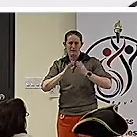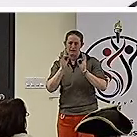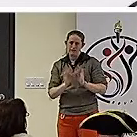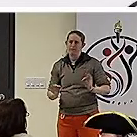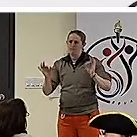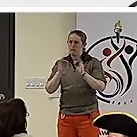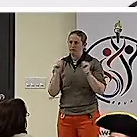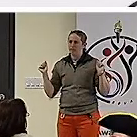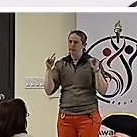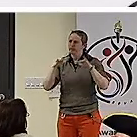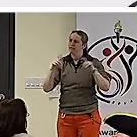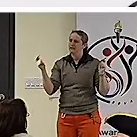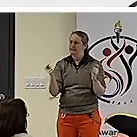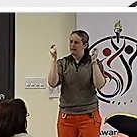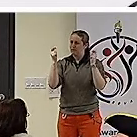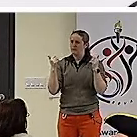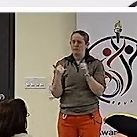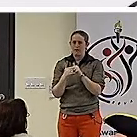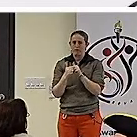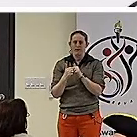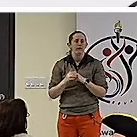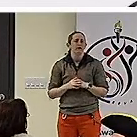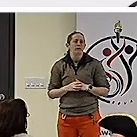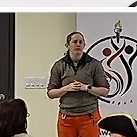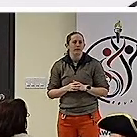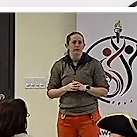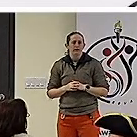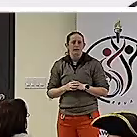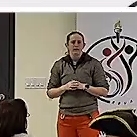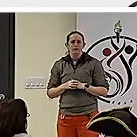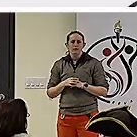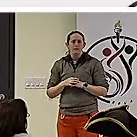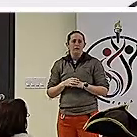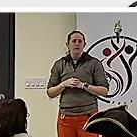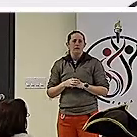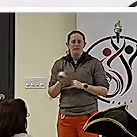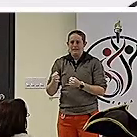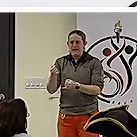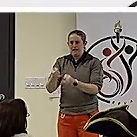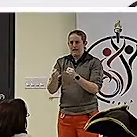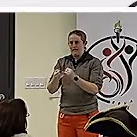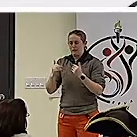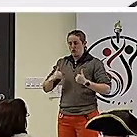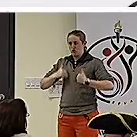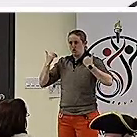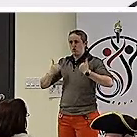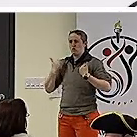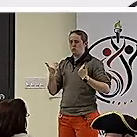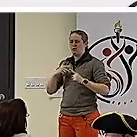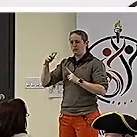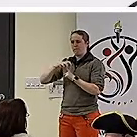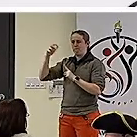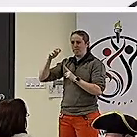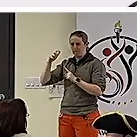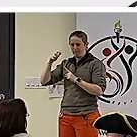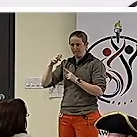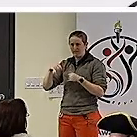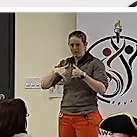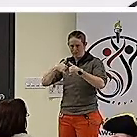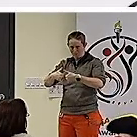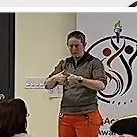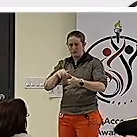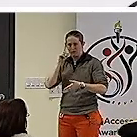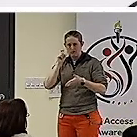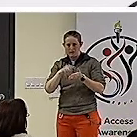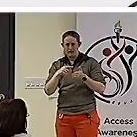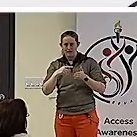and celebrate these wins. So lastly, we are presenting the Youth Champion Award. Youth Champion Award is to recognize a youth